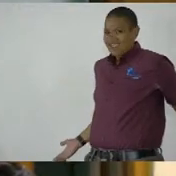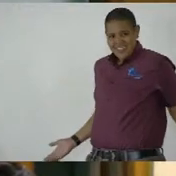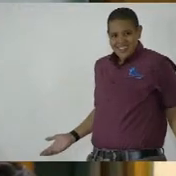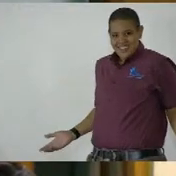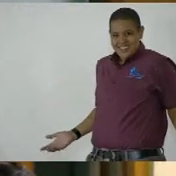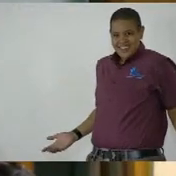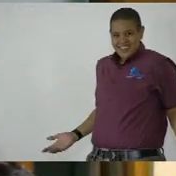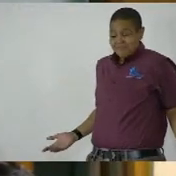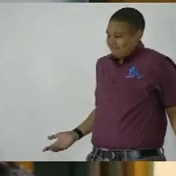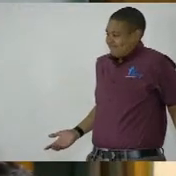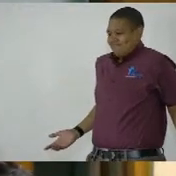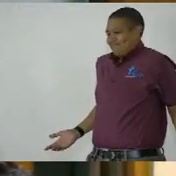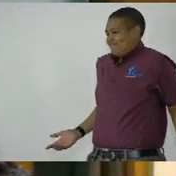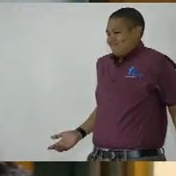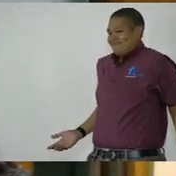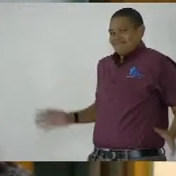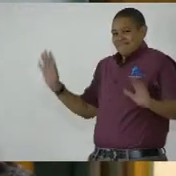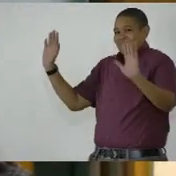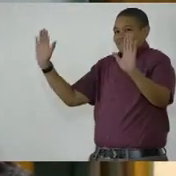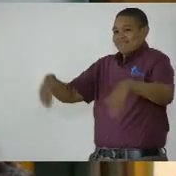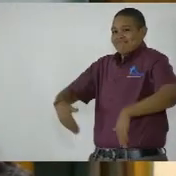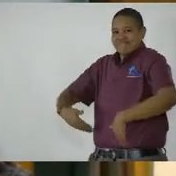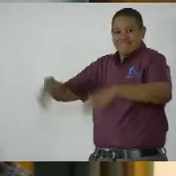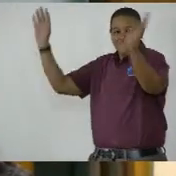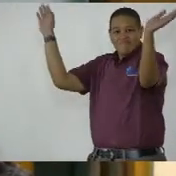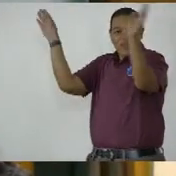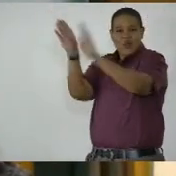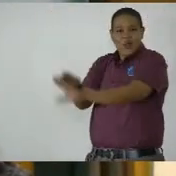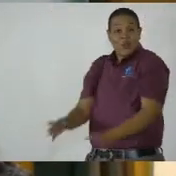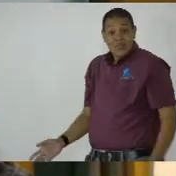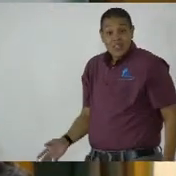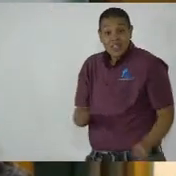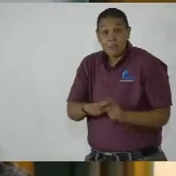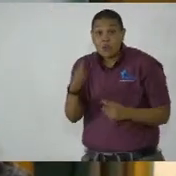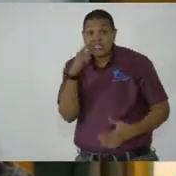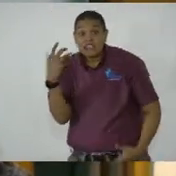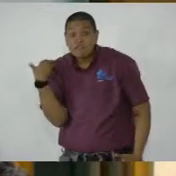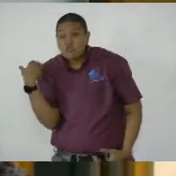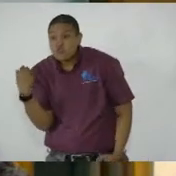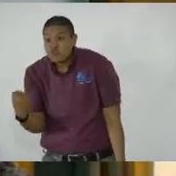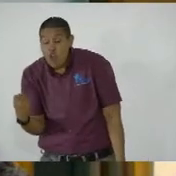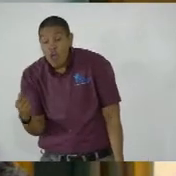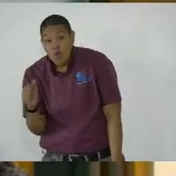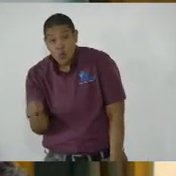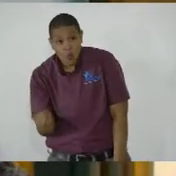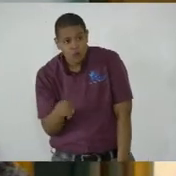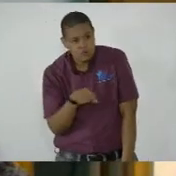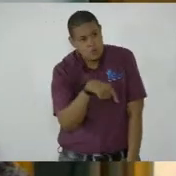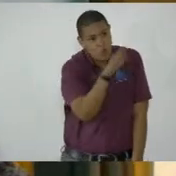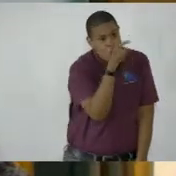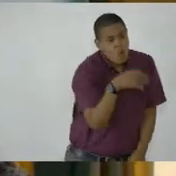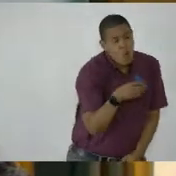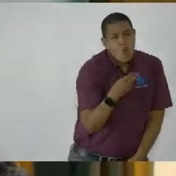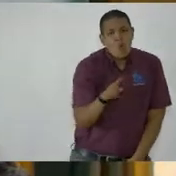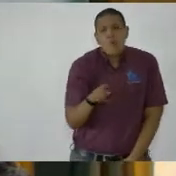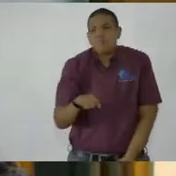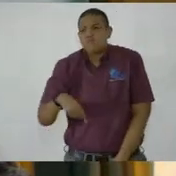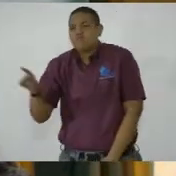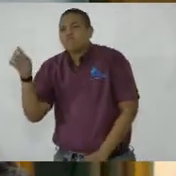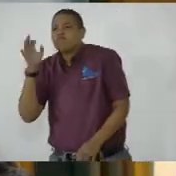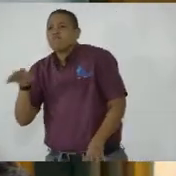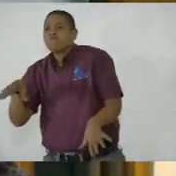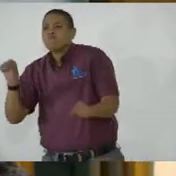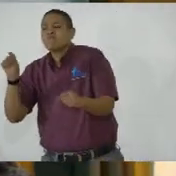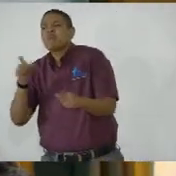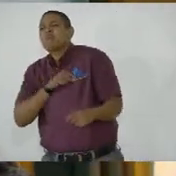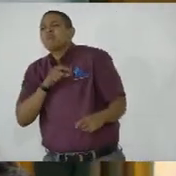it should be dismissed. But if it is not a very strong case and it could go either way, Madam Speaker, then the prosecution and the